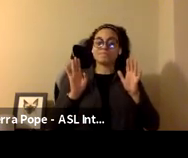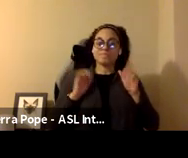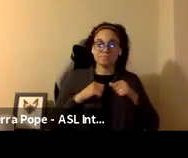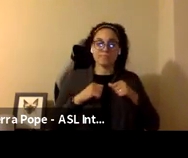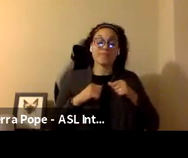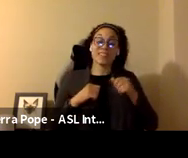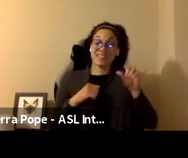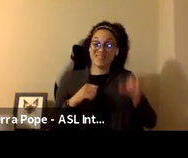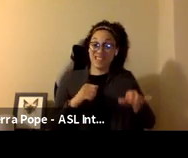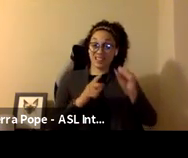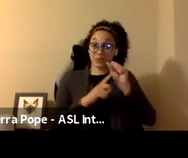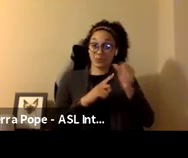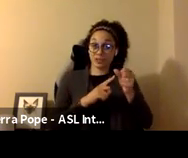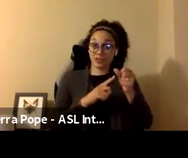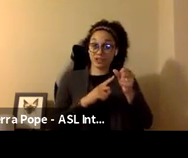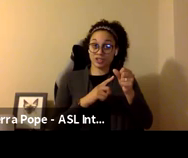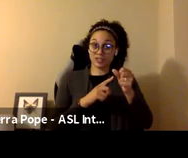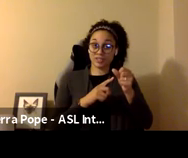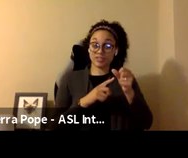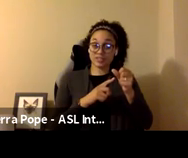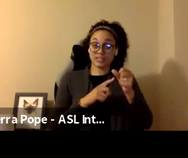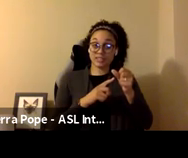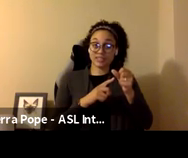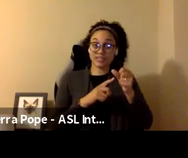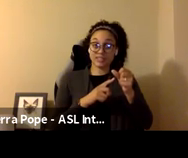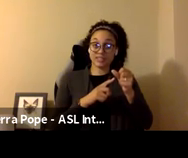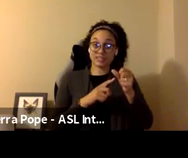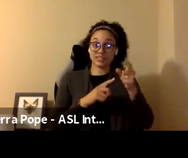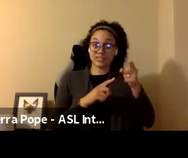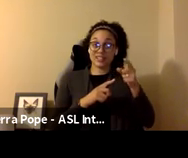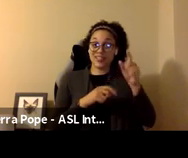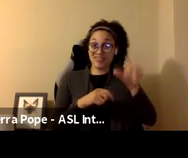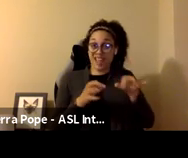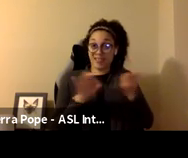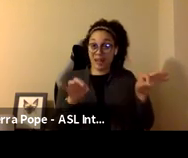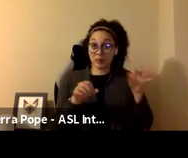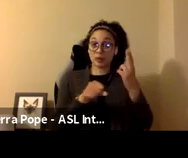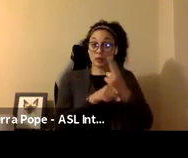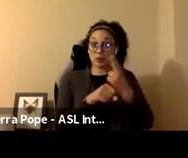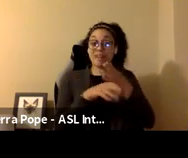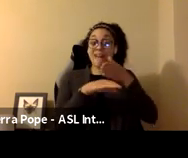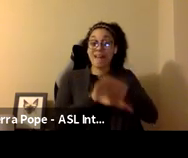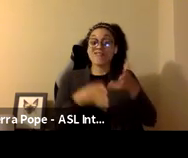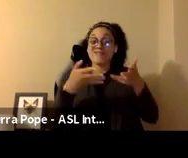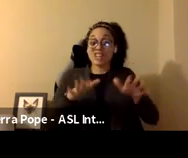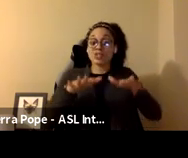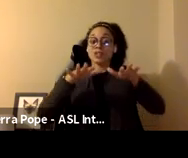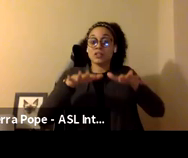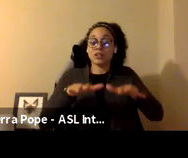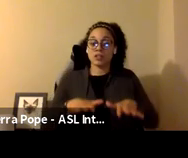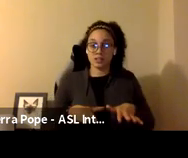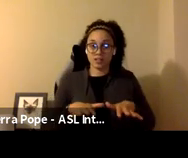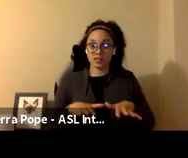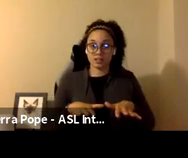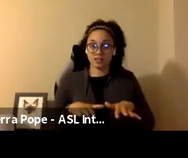now is after they've calmed down and they can problem solve. I will say about that emotional